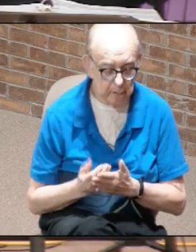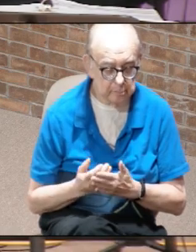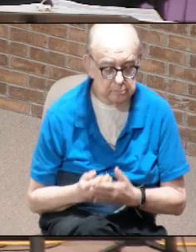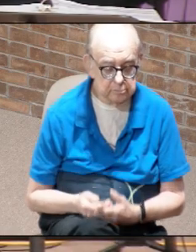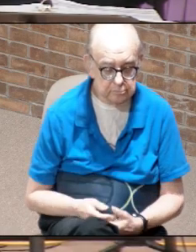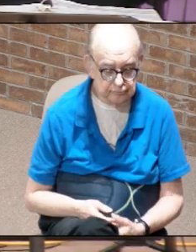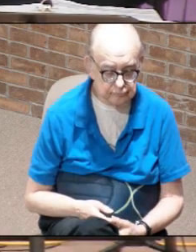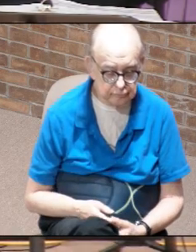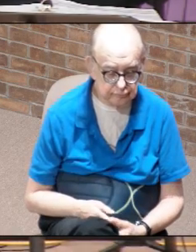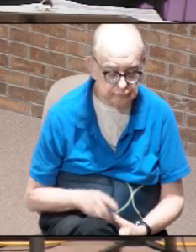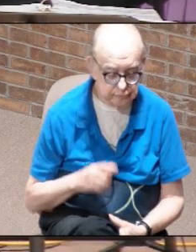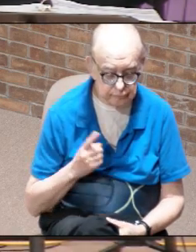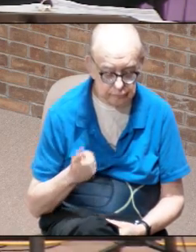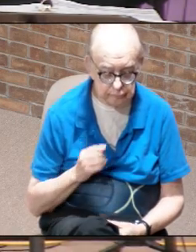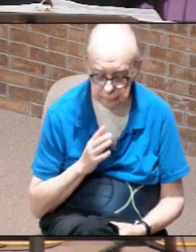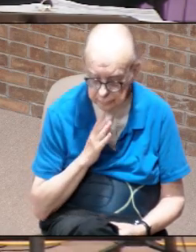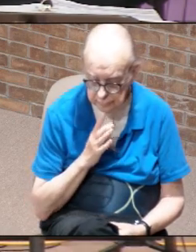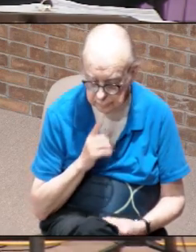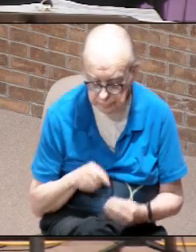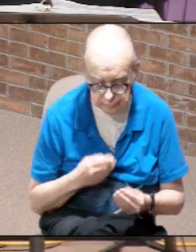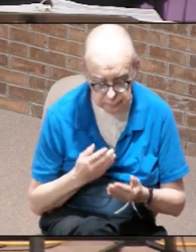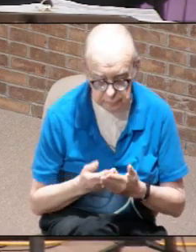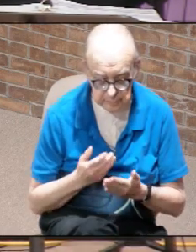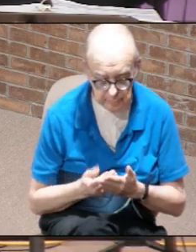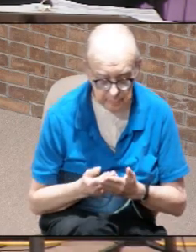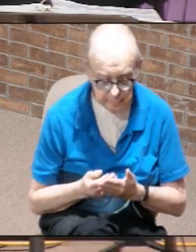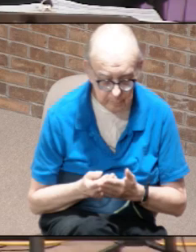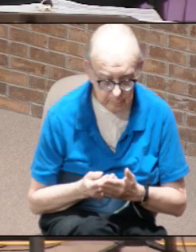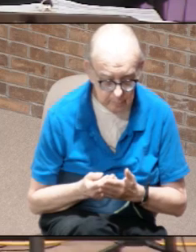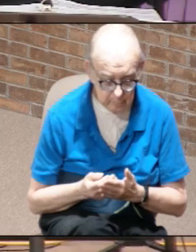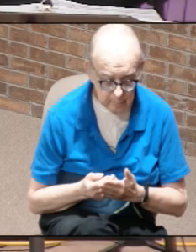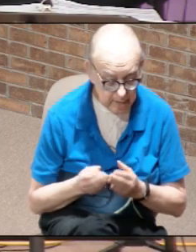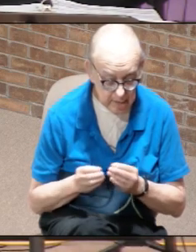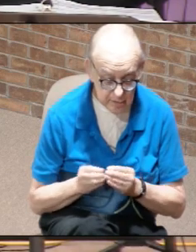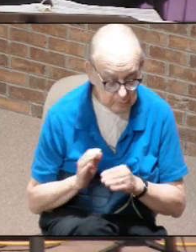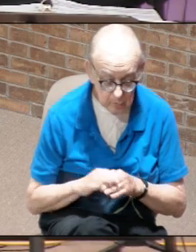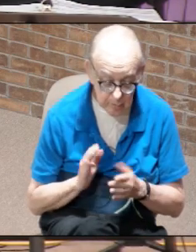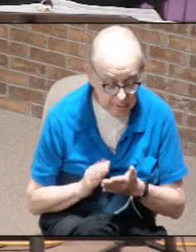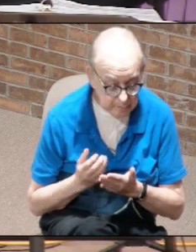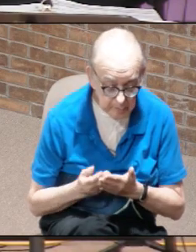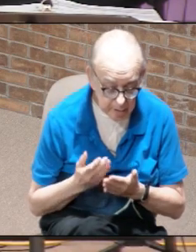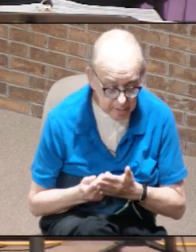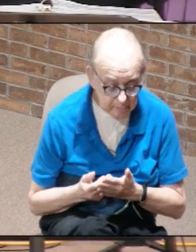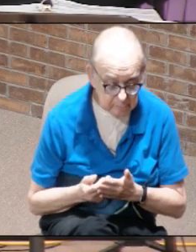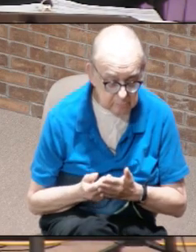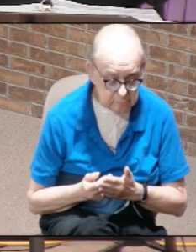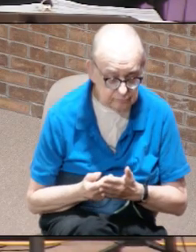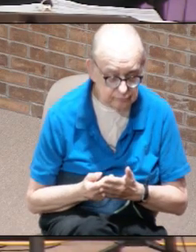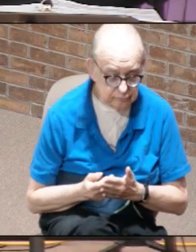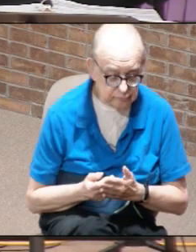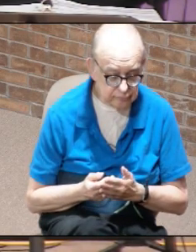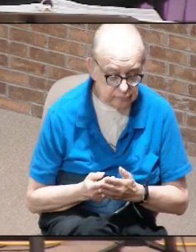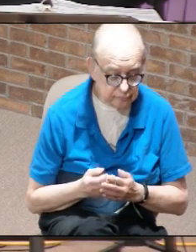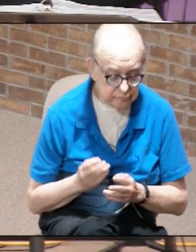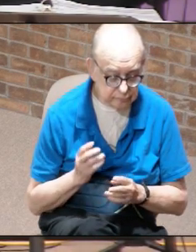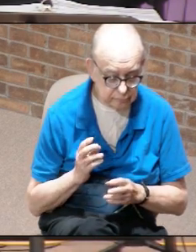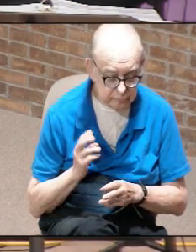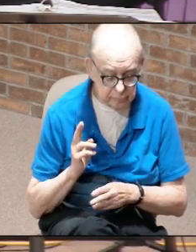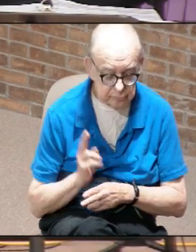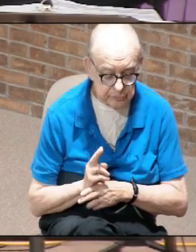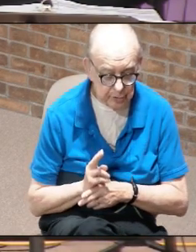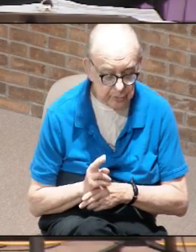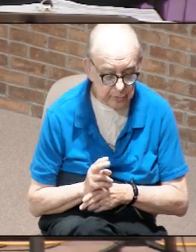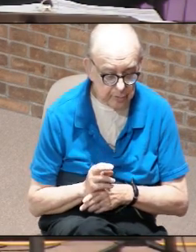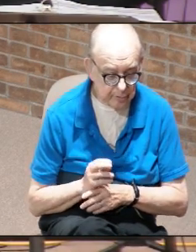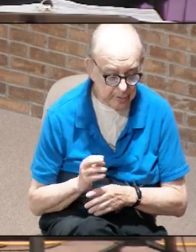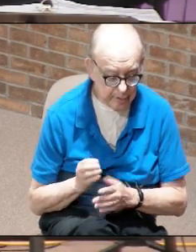And you think that all I'm talking about is money. It's more than just money. It's handling your resources that God has given